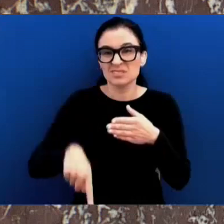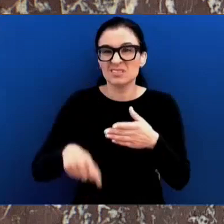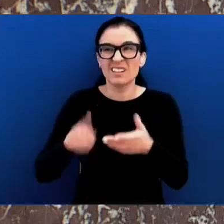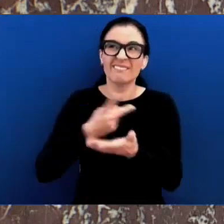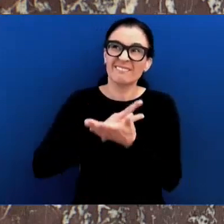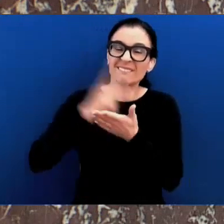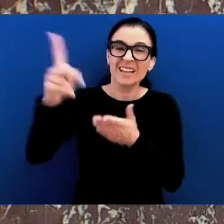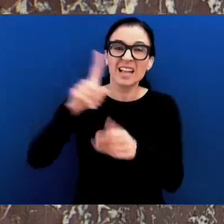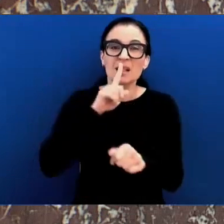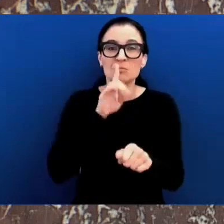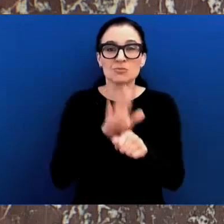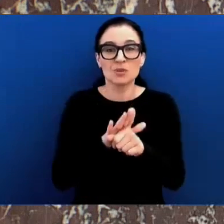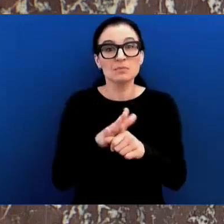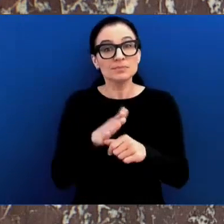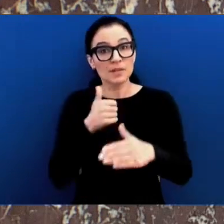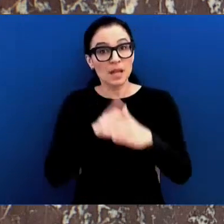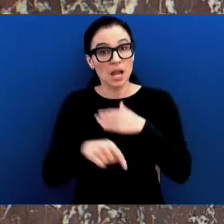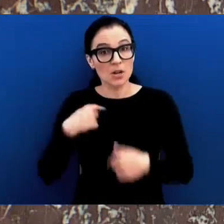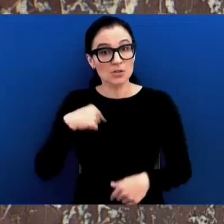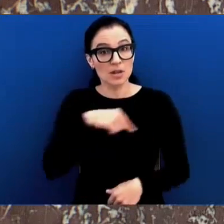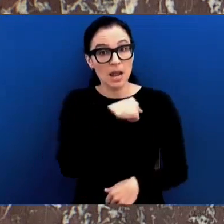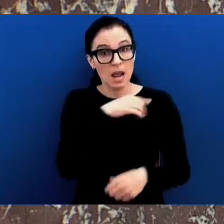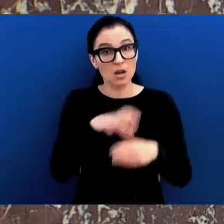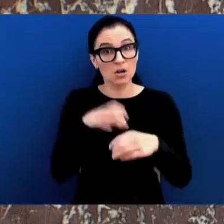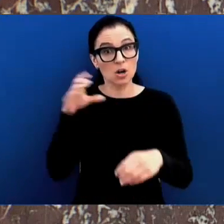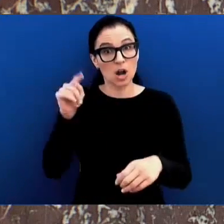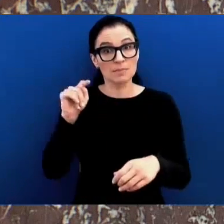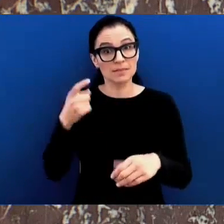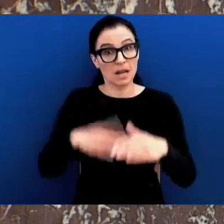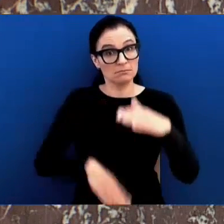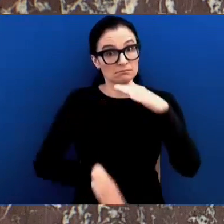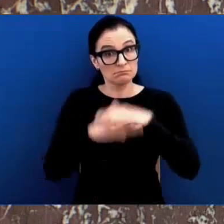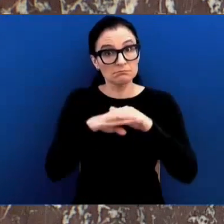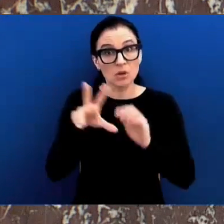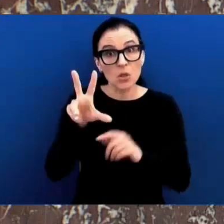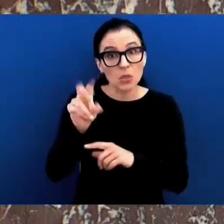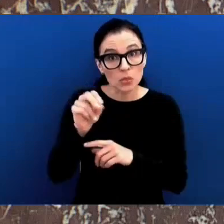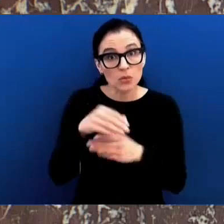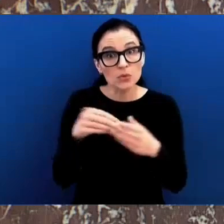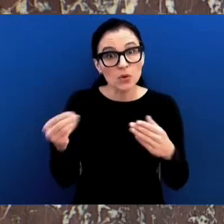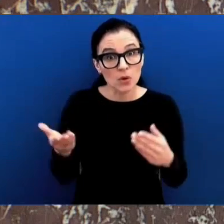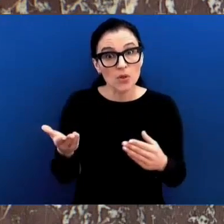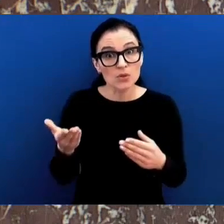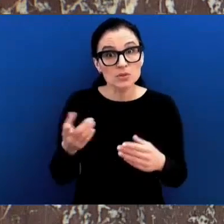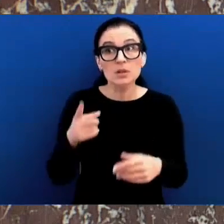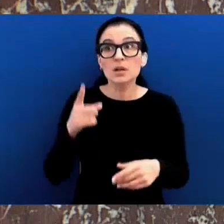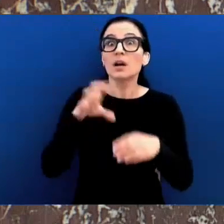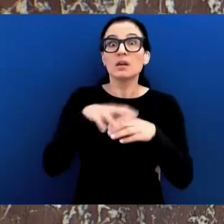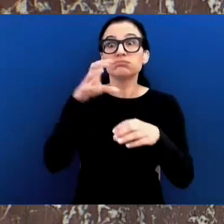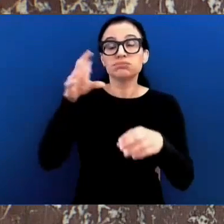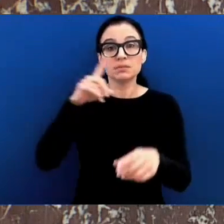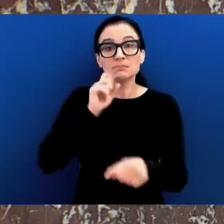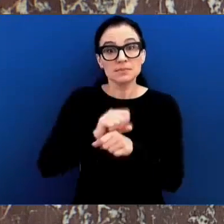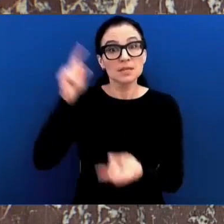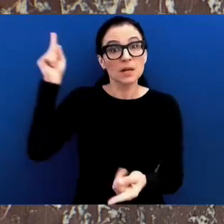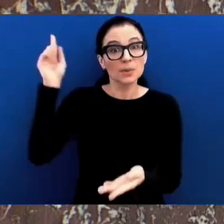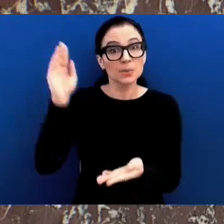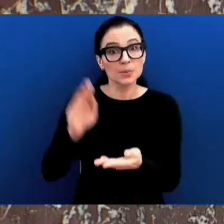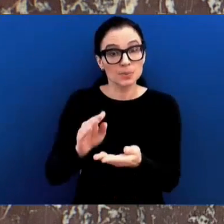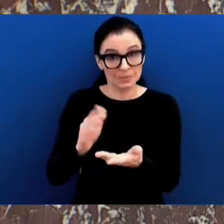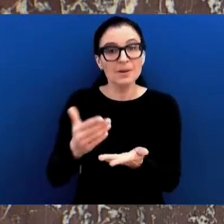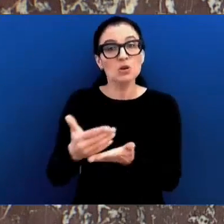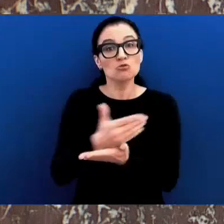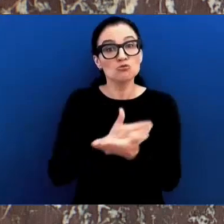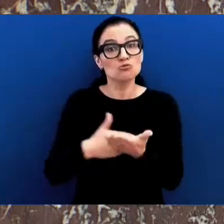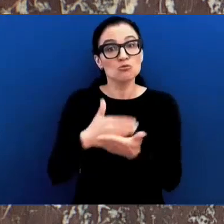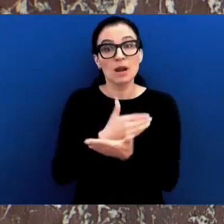$30, emissions were actually going down, and it was revenue neutral. Under this government, it's climbing to $170 a tonne, and